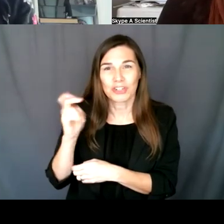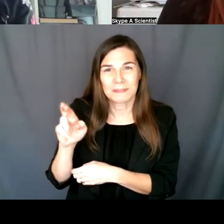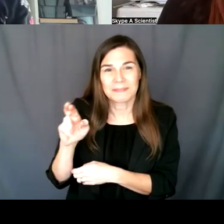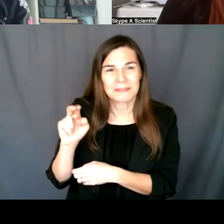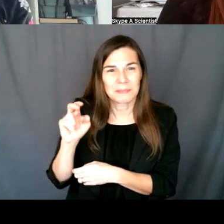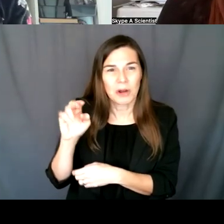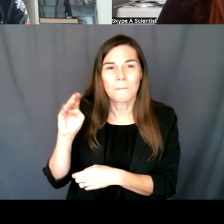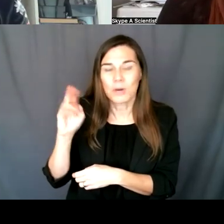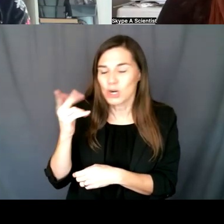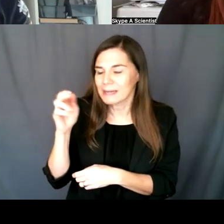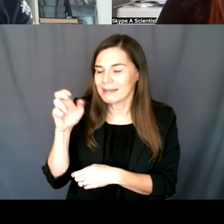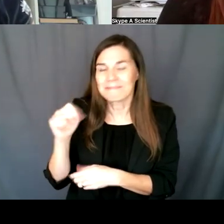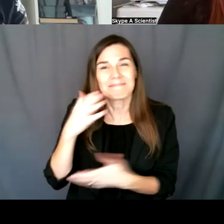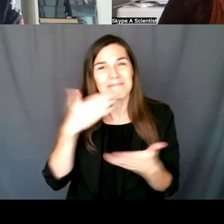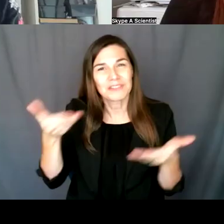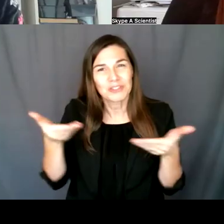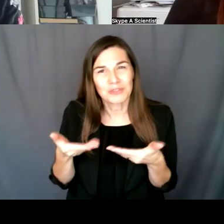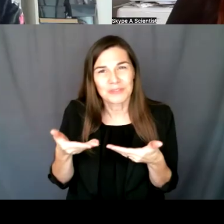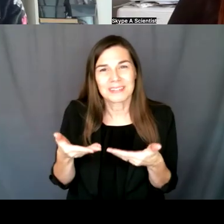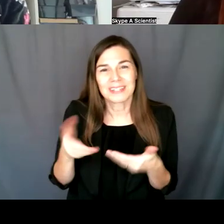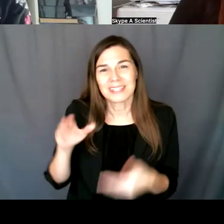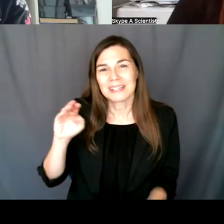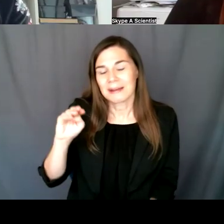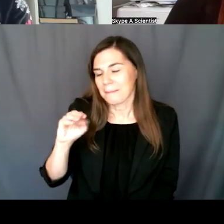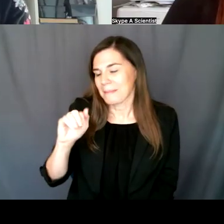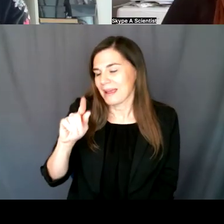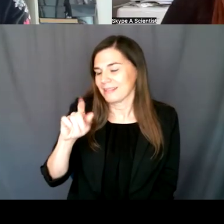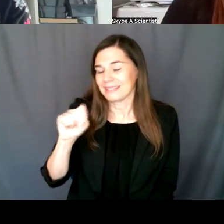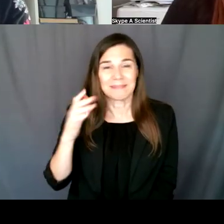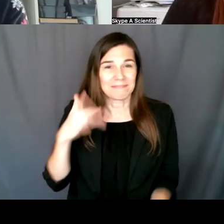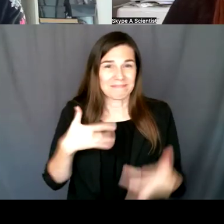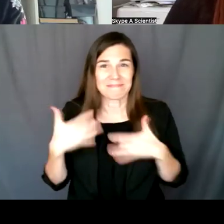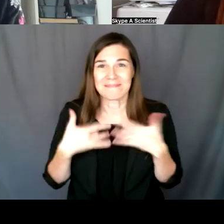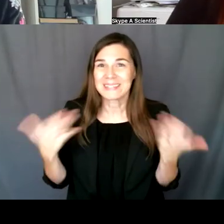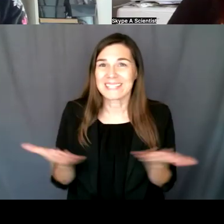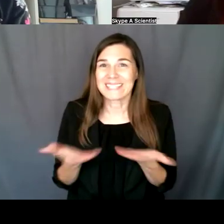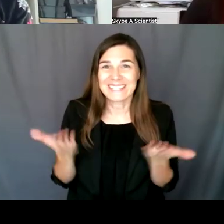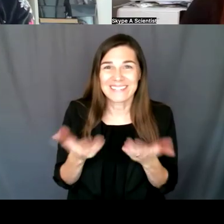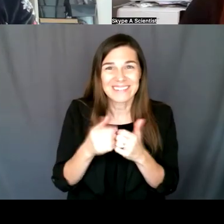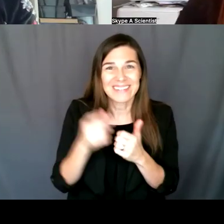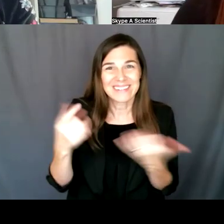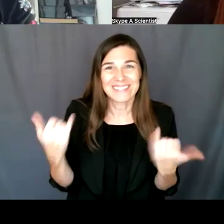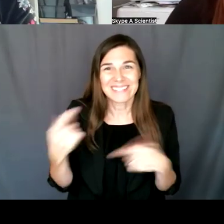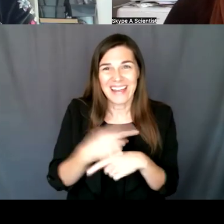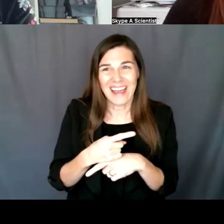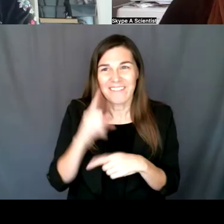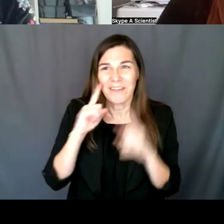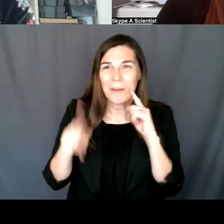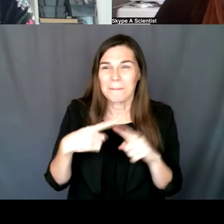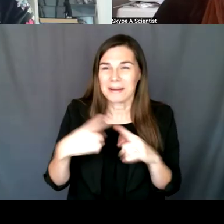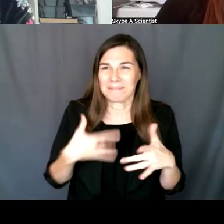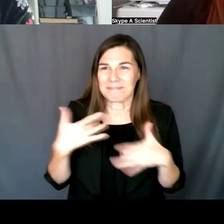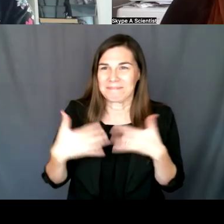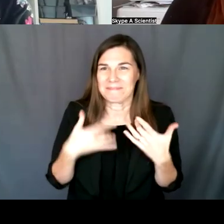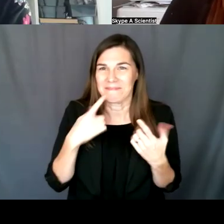so excited to be here. I've heard a lot over the years about Skype with scientists, so excited Awesome. to be on this side of things. Amazing. Glad you're here. So here's how this is